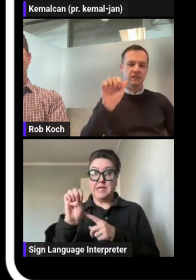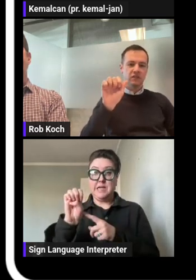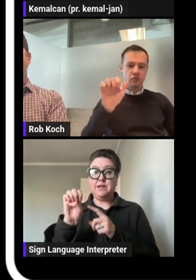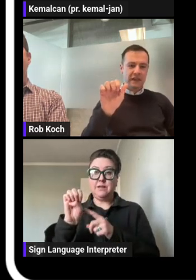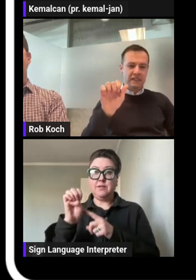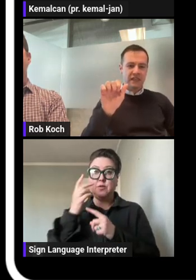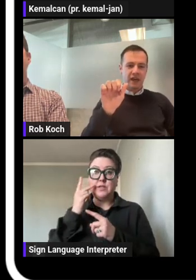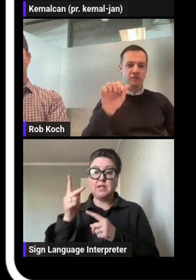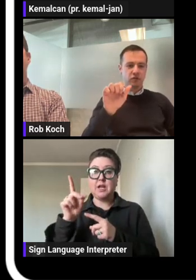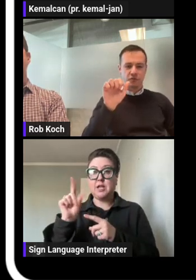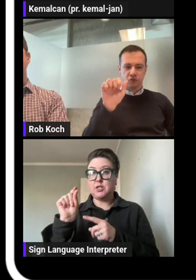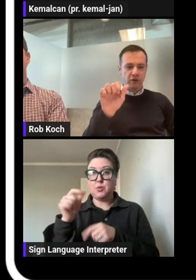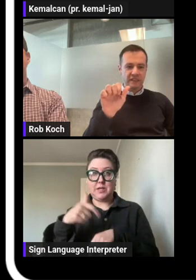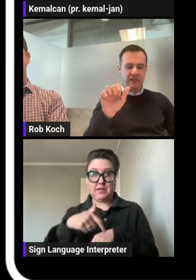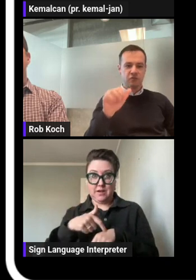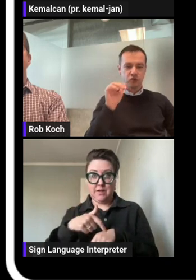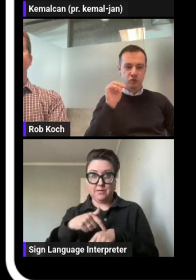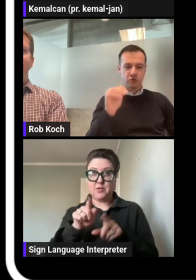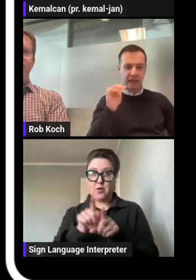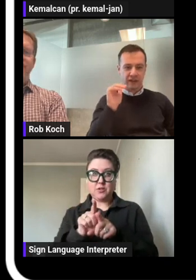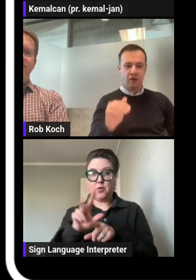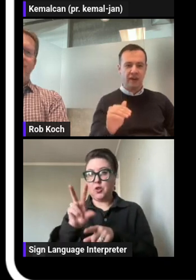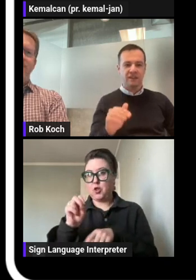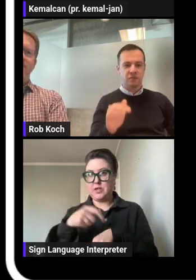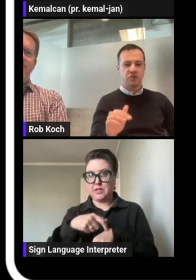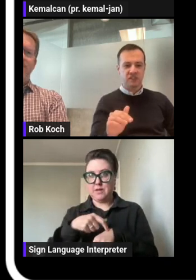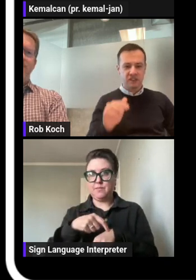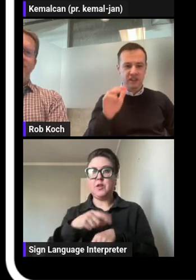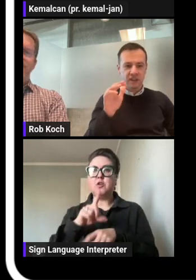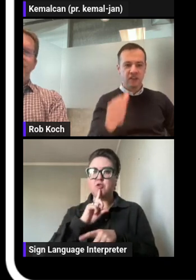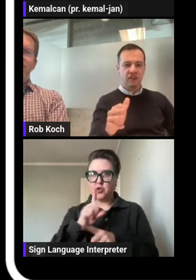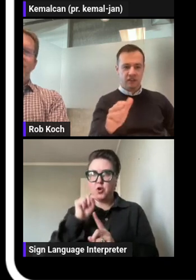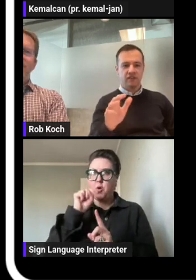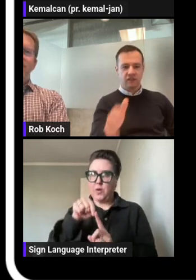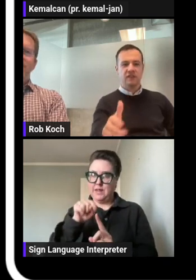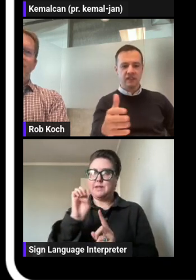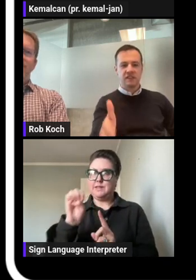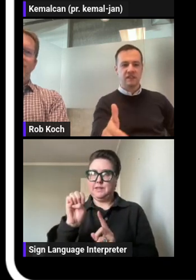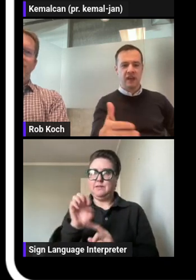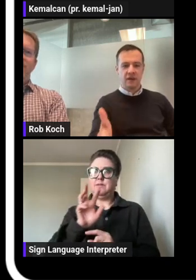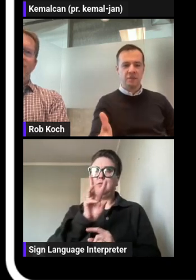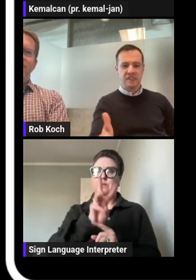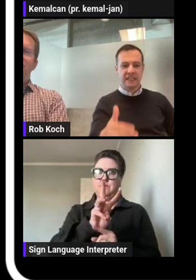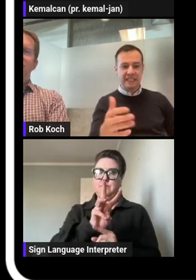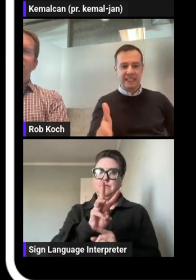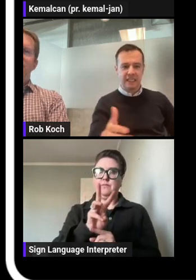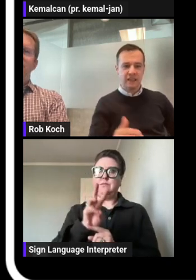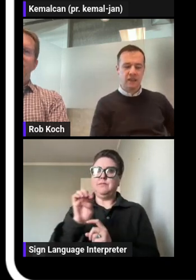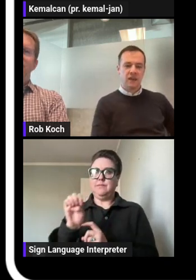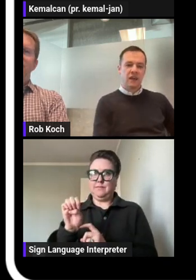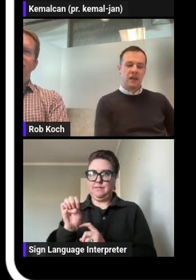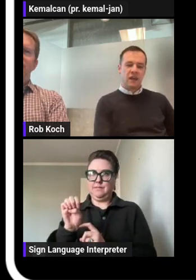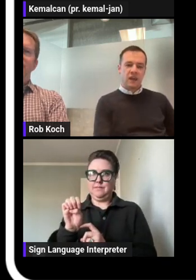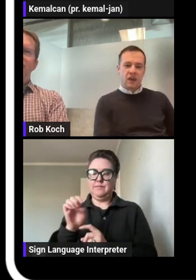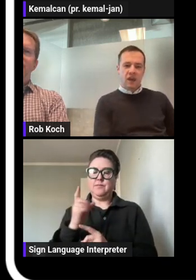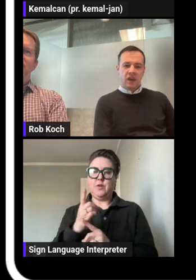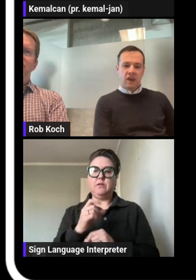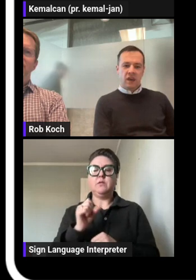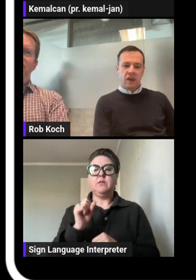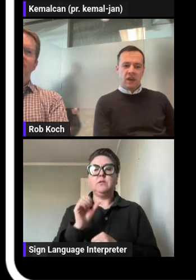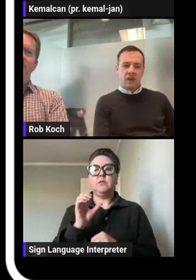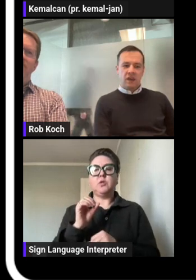E 20 times or 30 times, you're sure that, okay, this person is representing E.